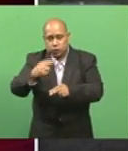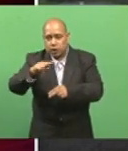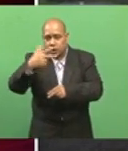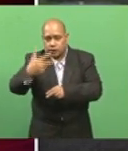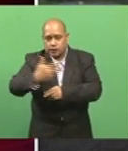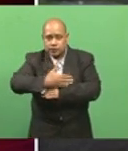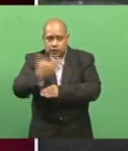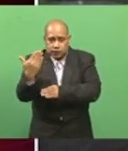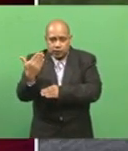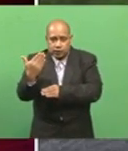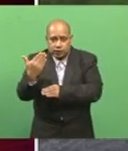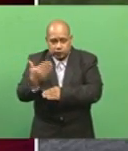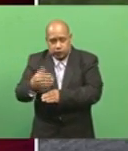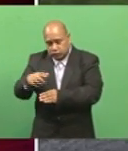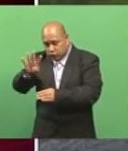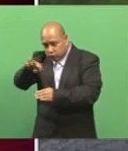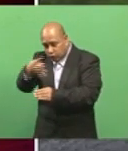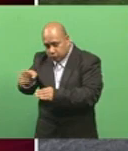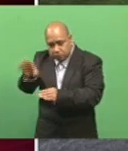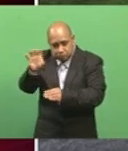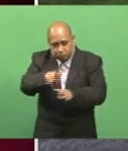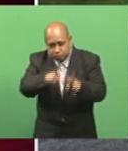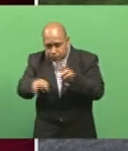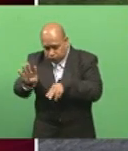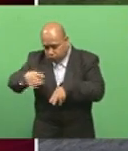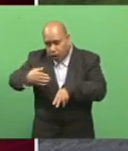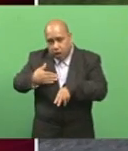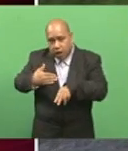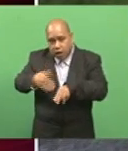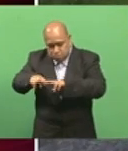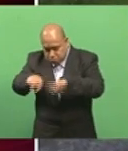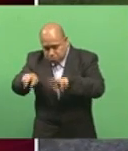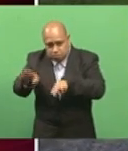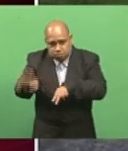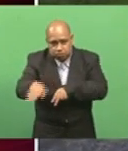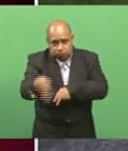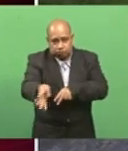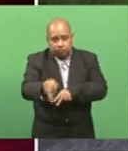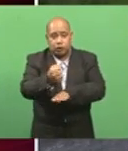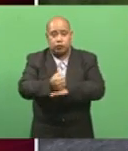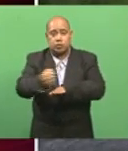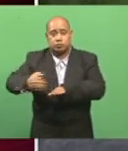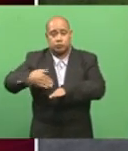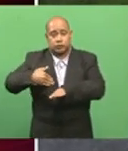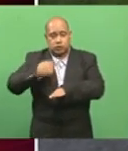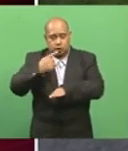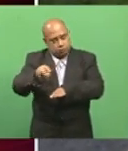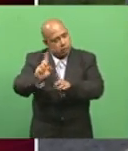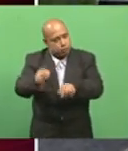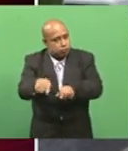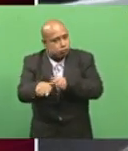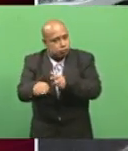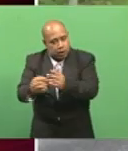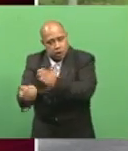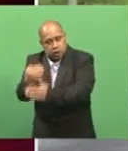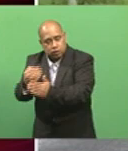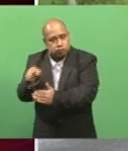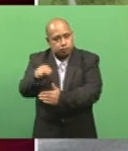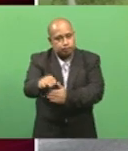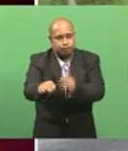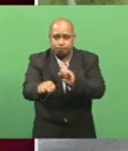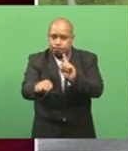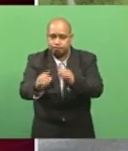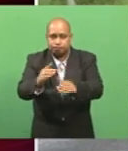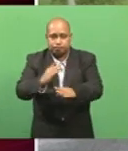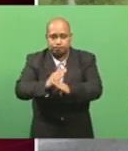be done by health authorities. Now, no one will be allowed in or out of this lockdown area during